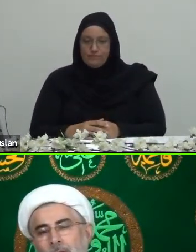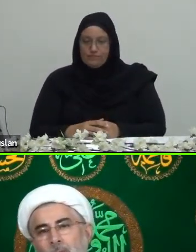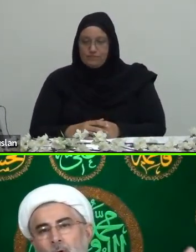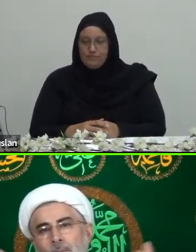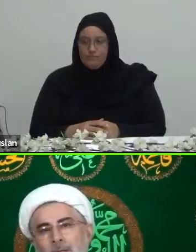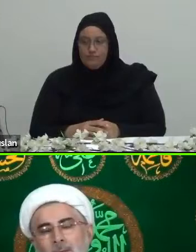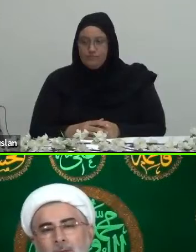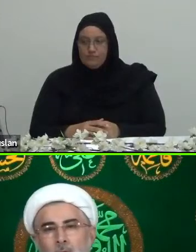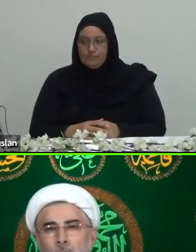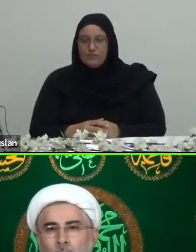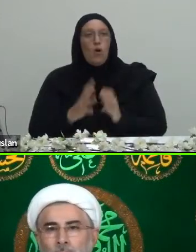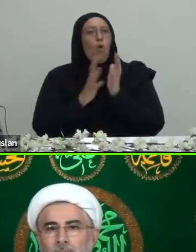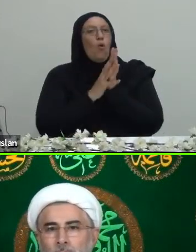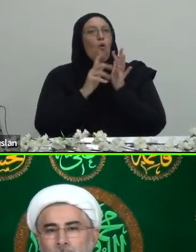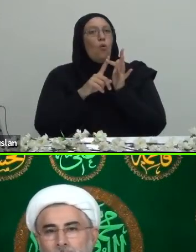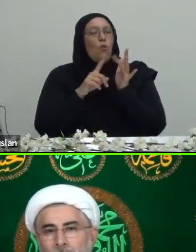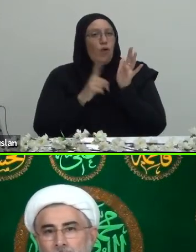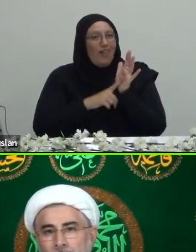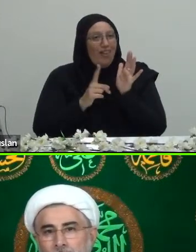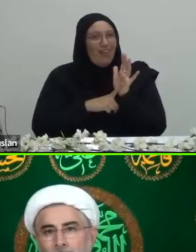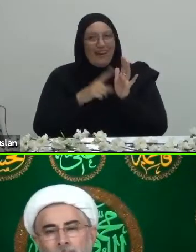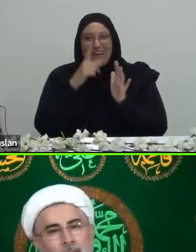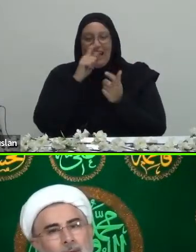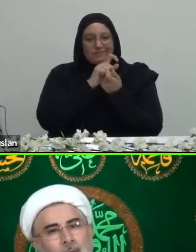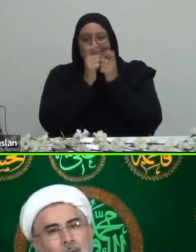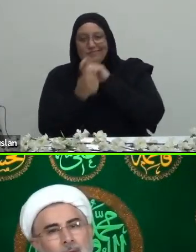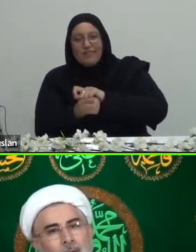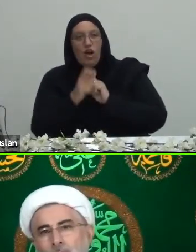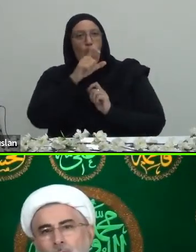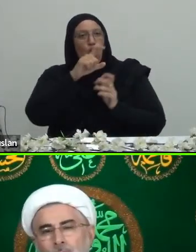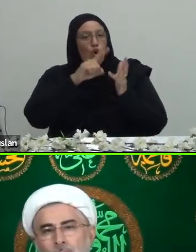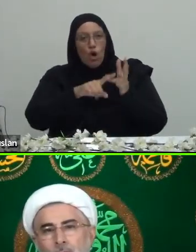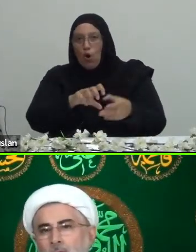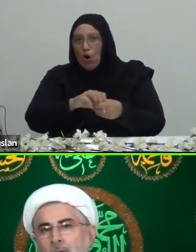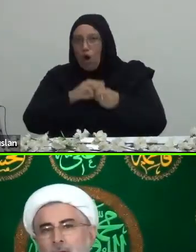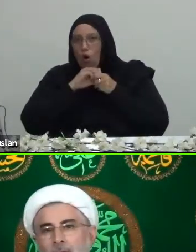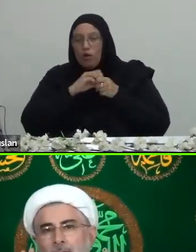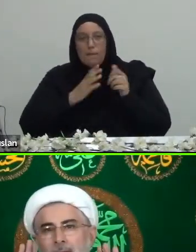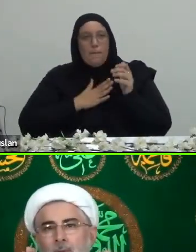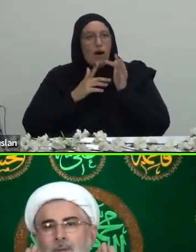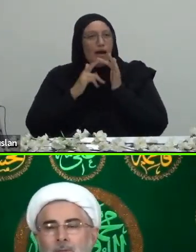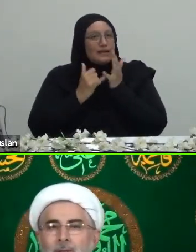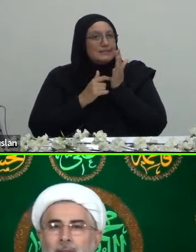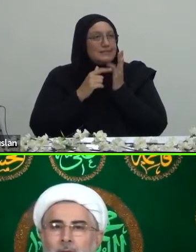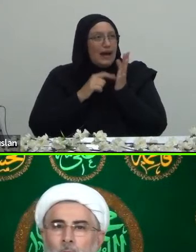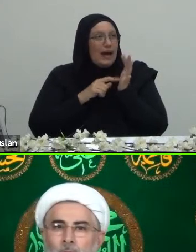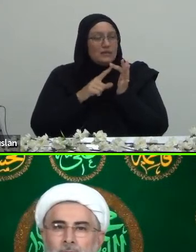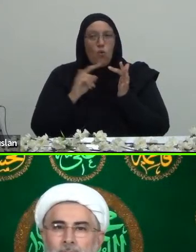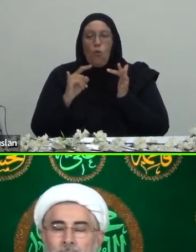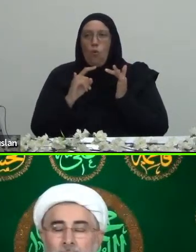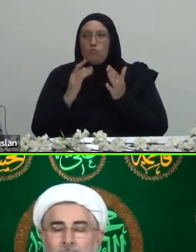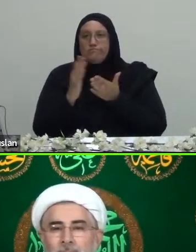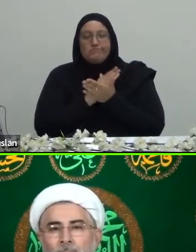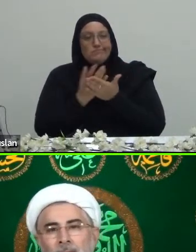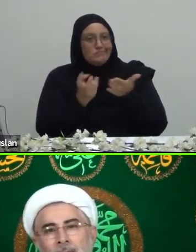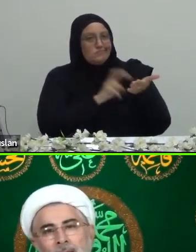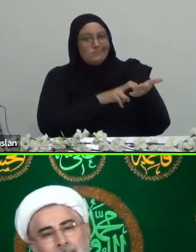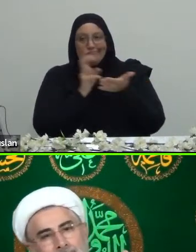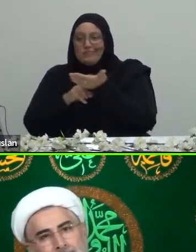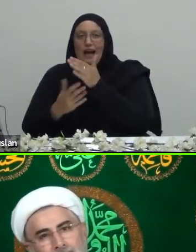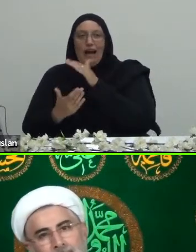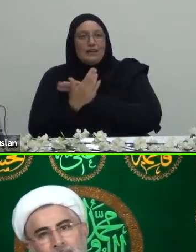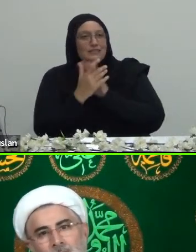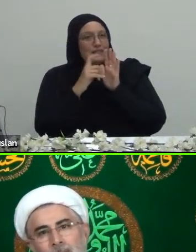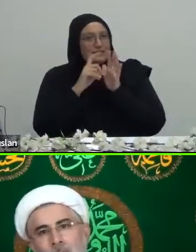deed to them or bring them as co-owners to my estate. There is no regulation other than whatever that your wisdom dictates.